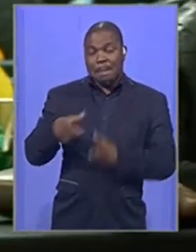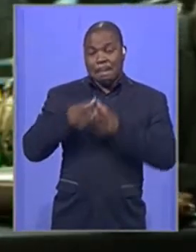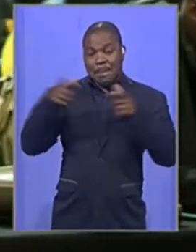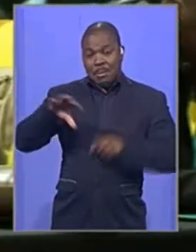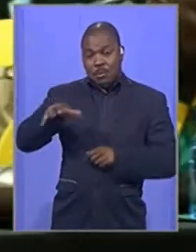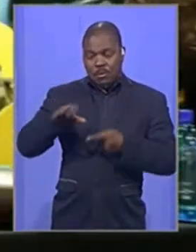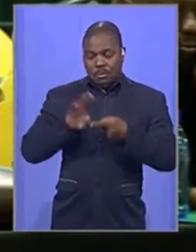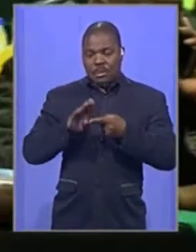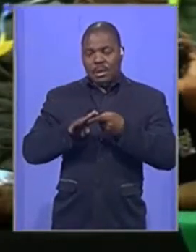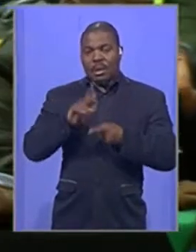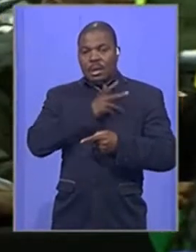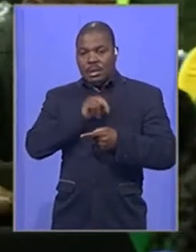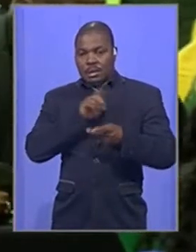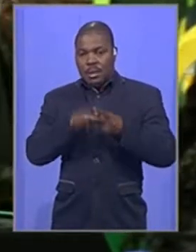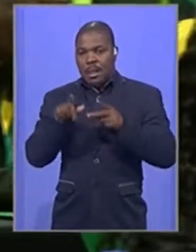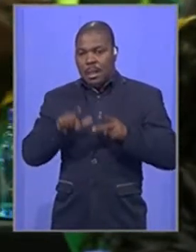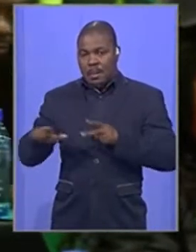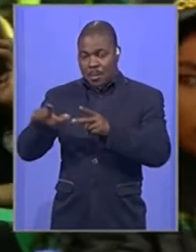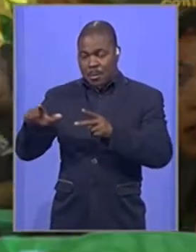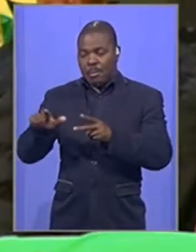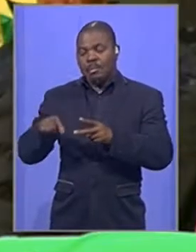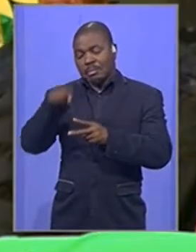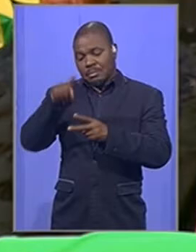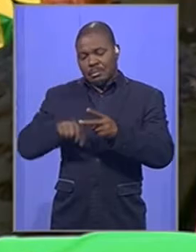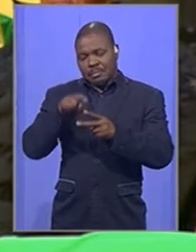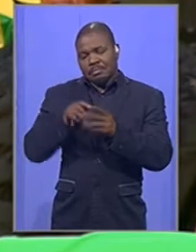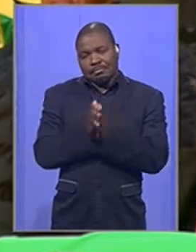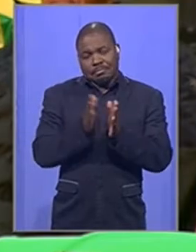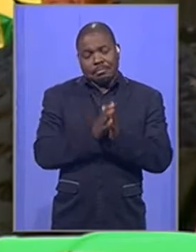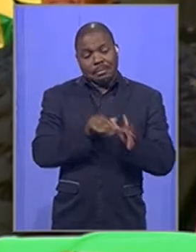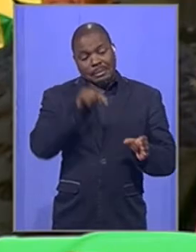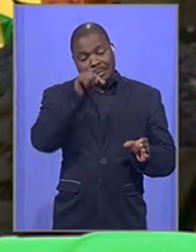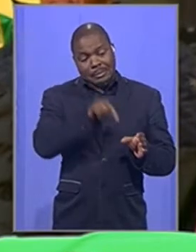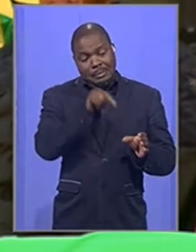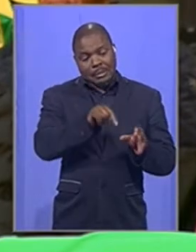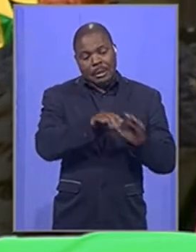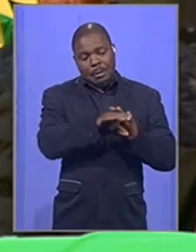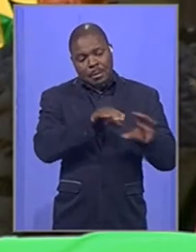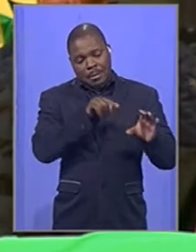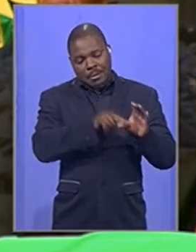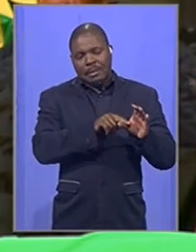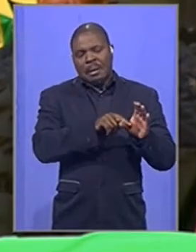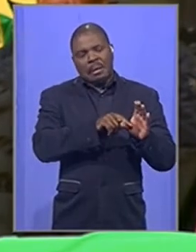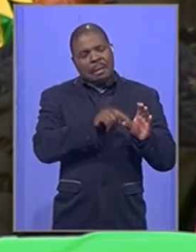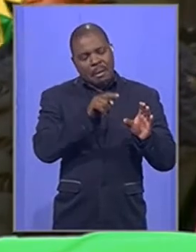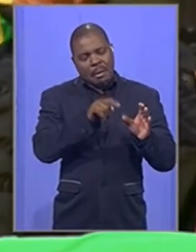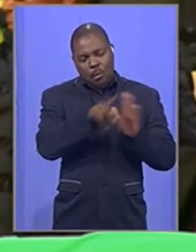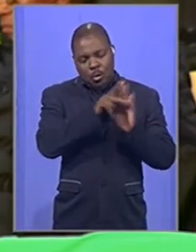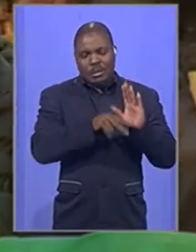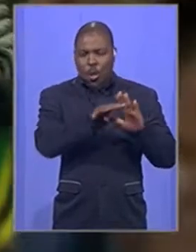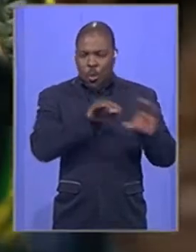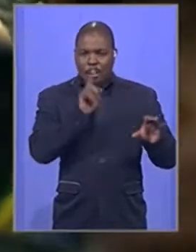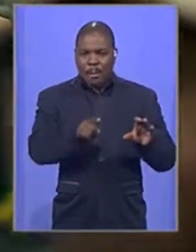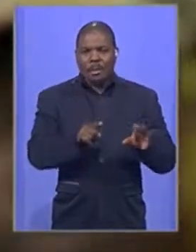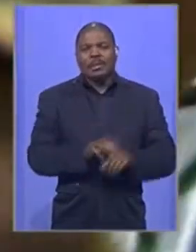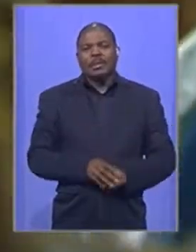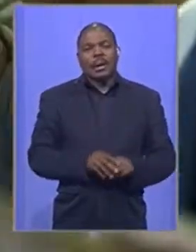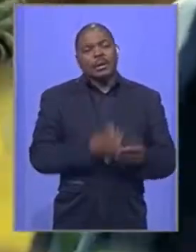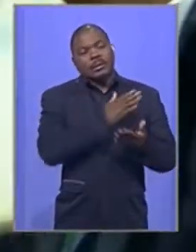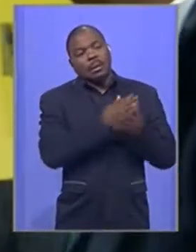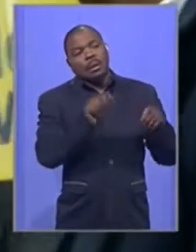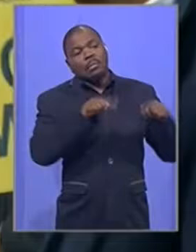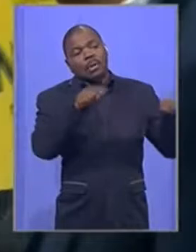leng KwaZulu-Natal le Limpopo di kwetse gore Molawana wa maitlhomo o beelwe thoko. Ditokololo dingwe tsa mokgatlho di